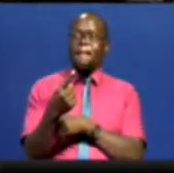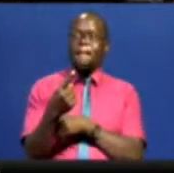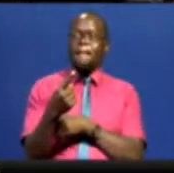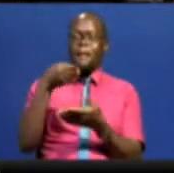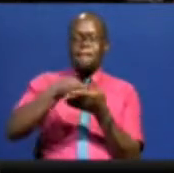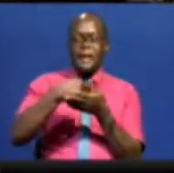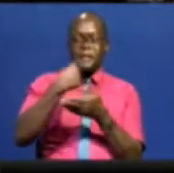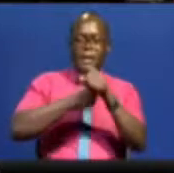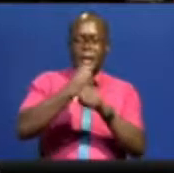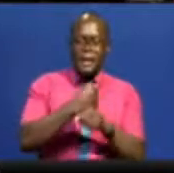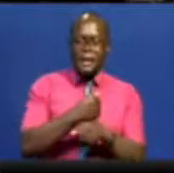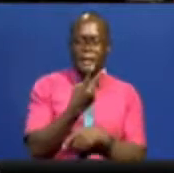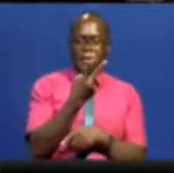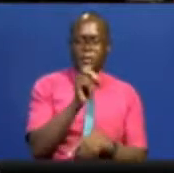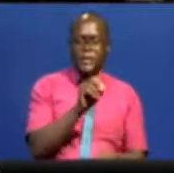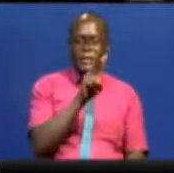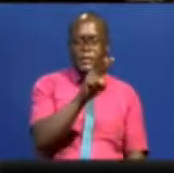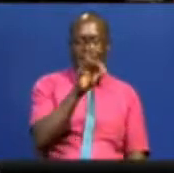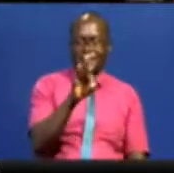year